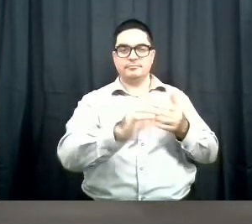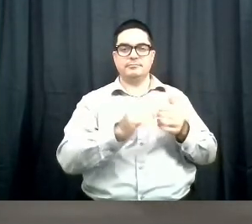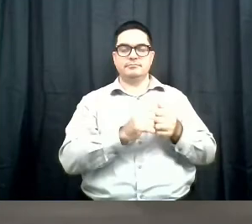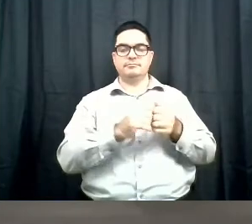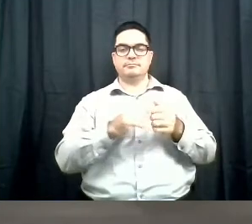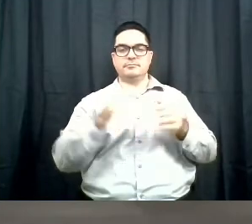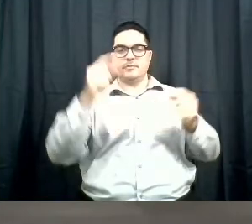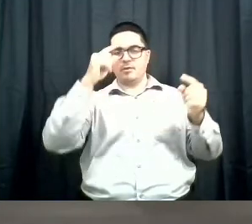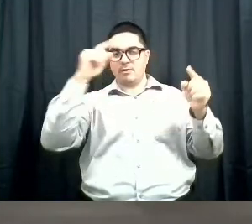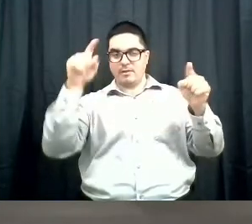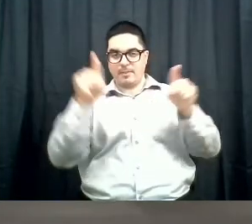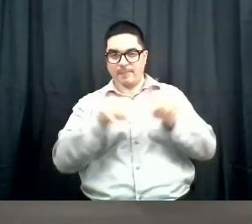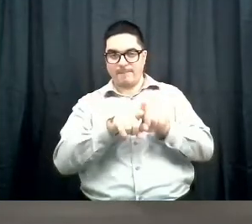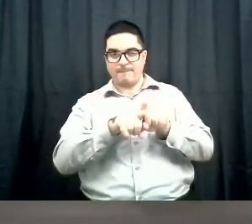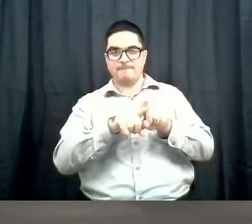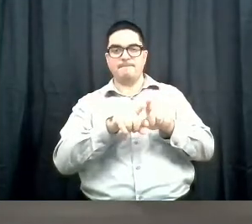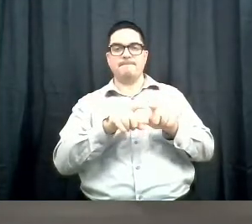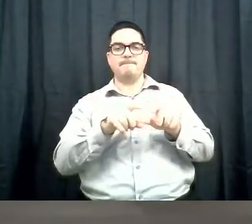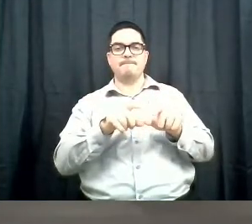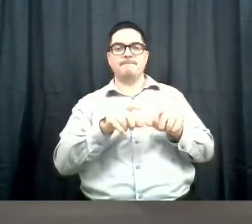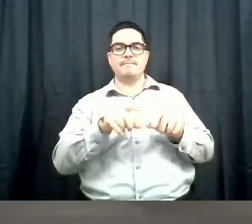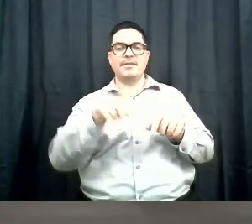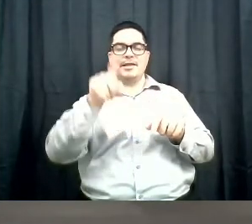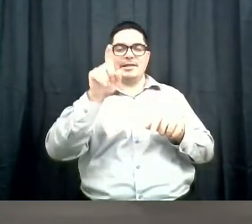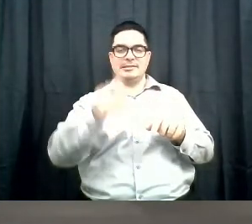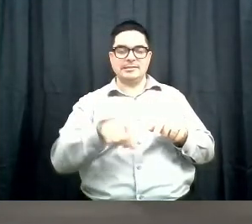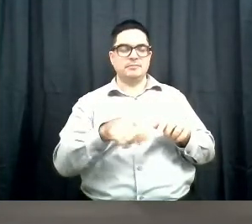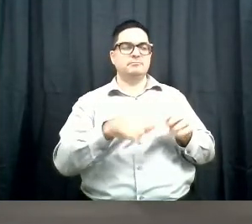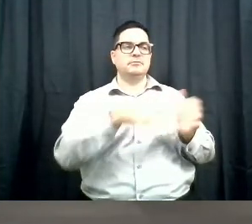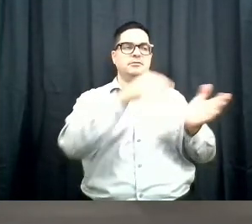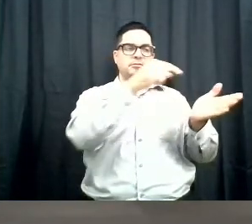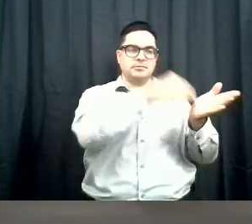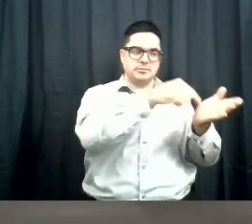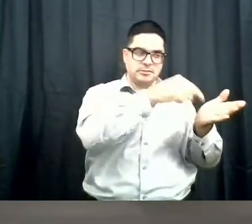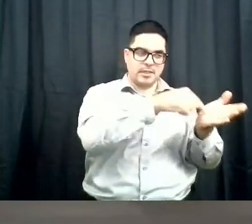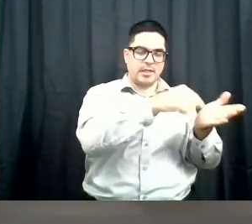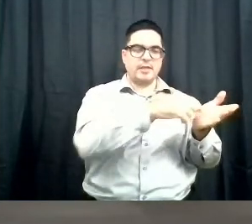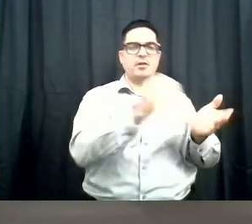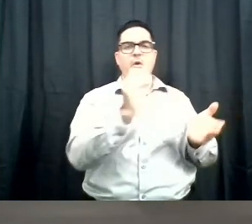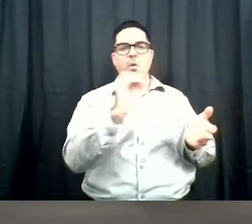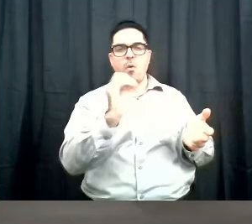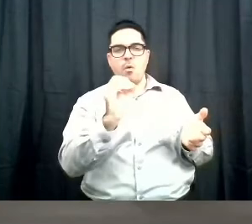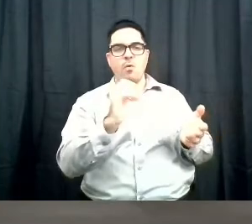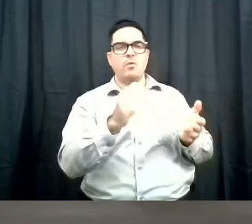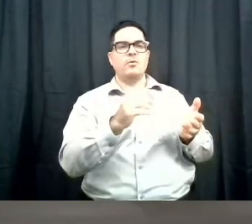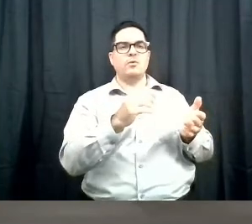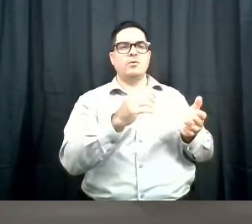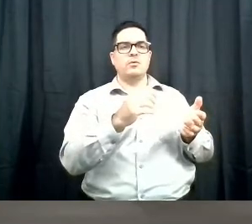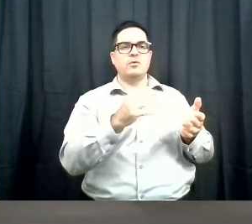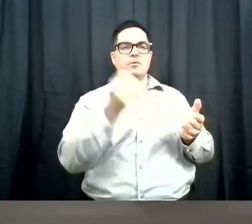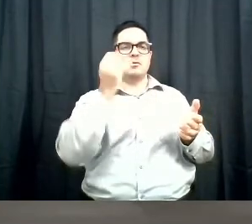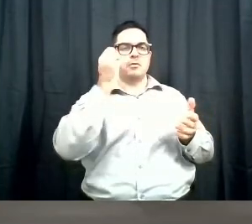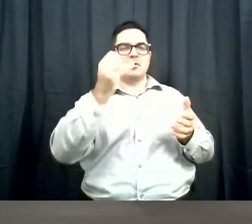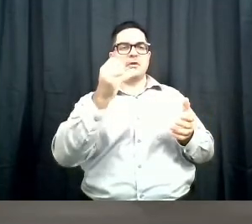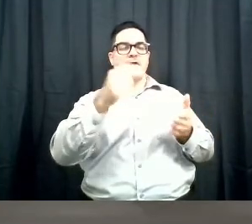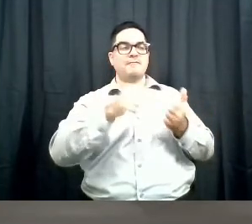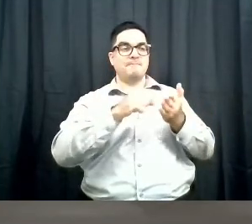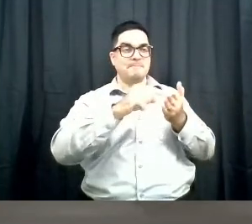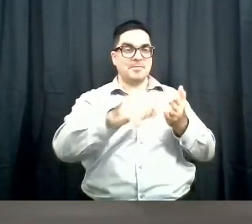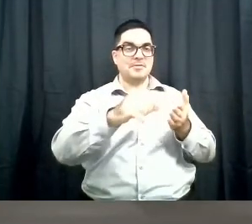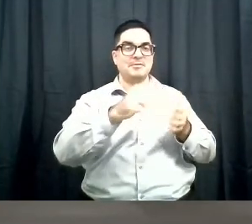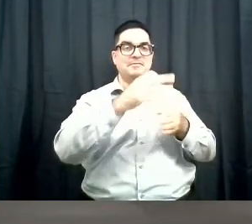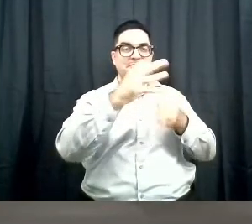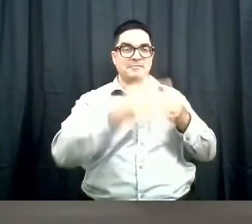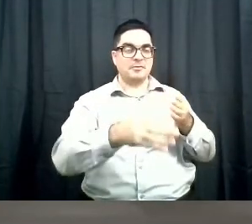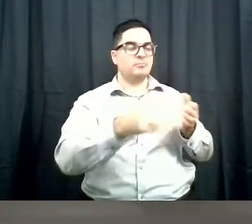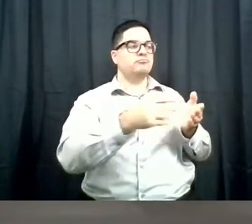contingent value instrument without some type of hard debt or other compensations. I don't know whether my colleagues would agree, Steve or